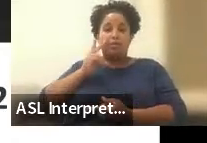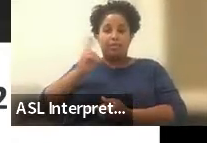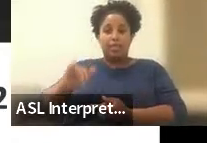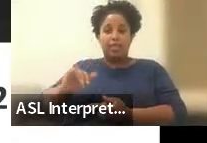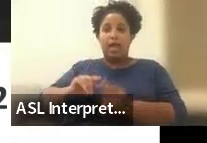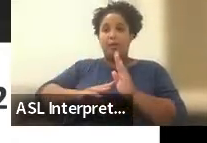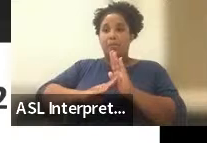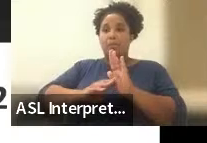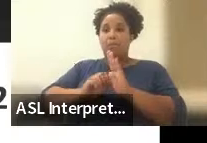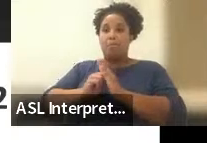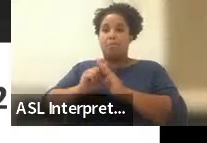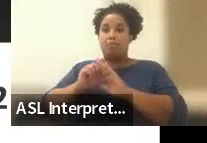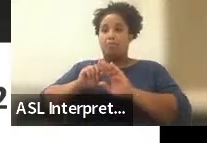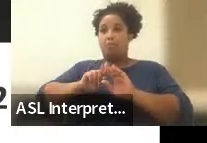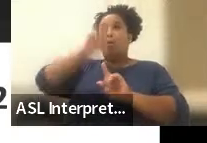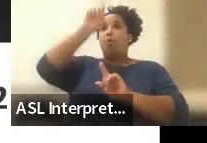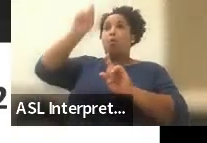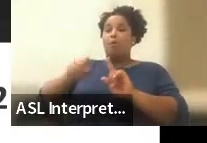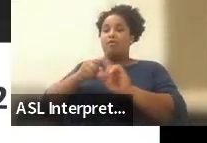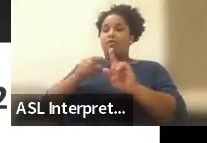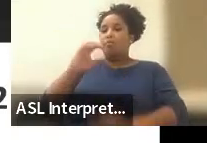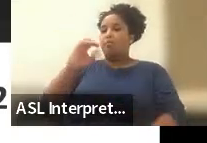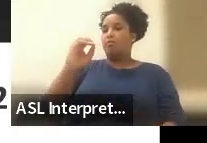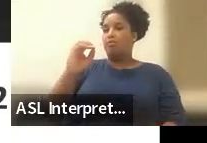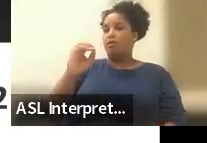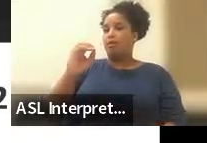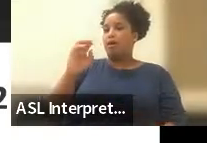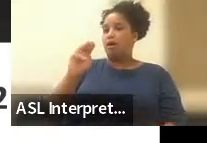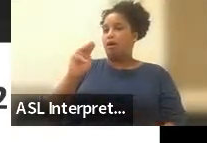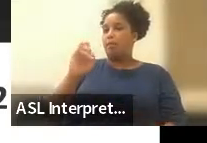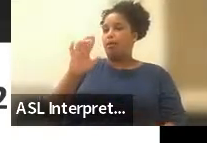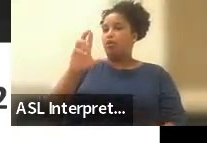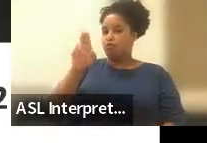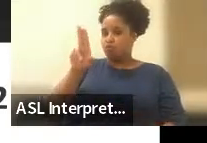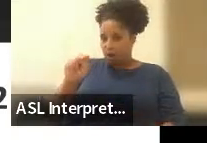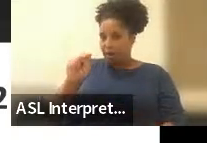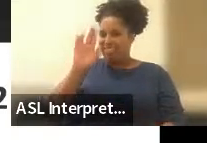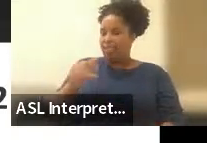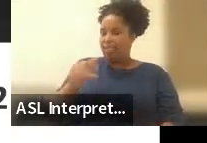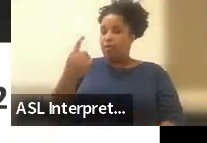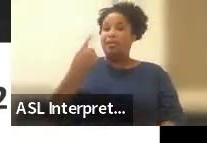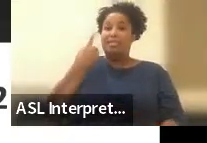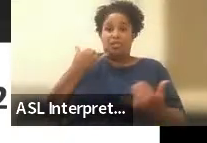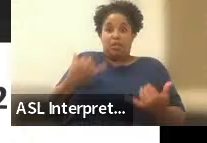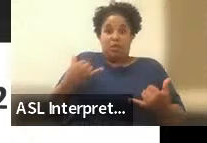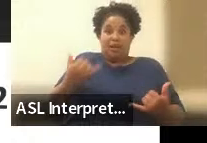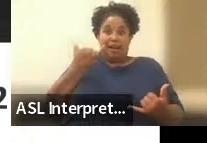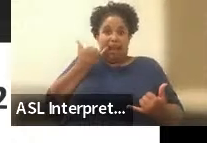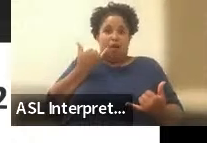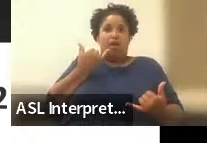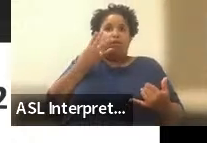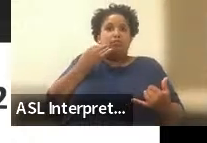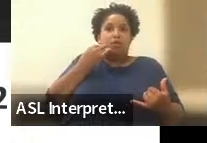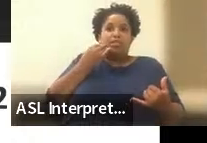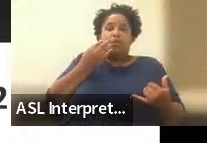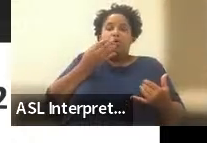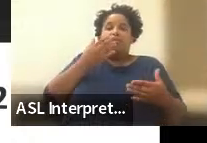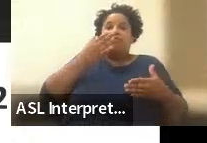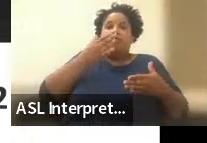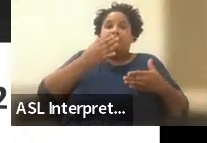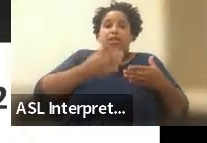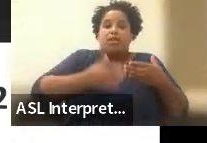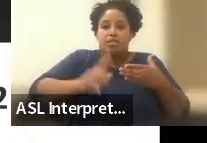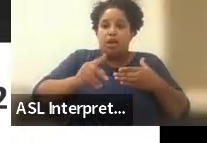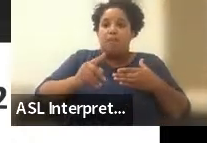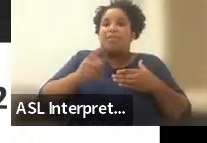spike we had at the beginning of the year, the Omicron. And then this wave at this current wave that we're just coming out of was the subvariants